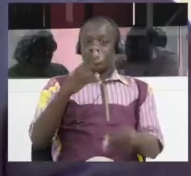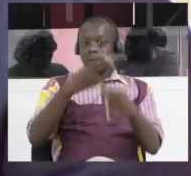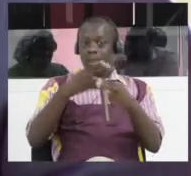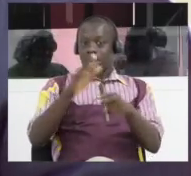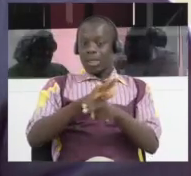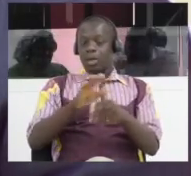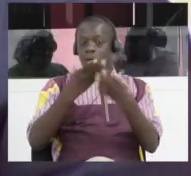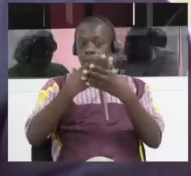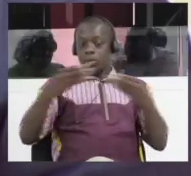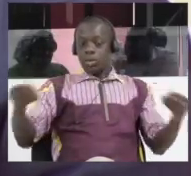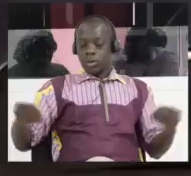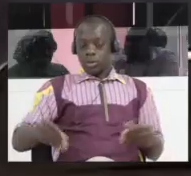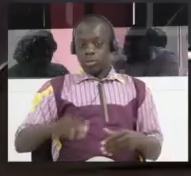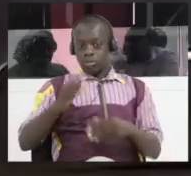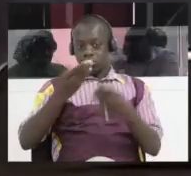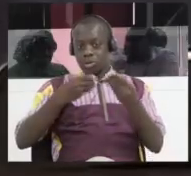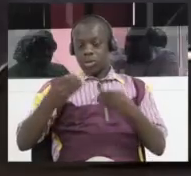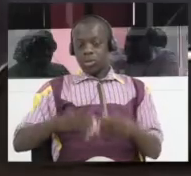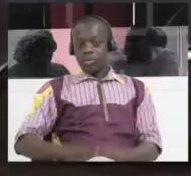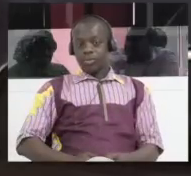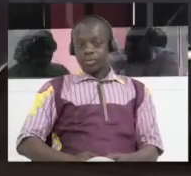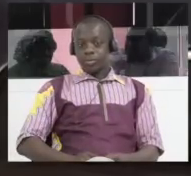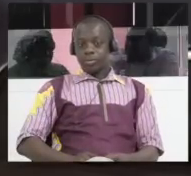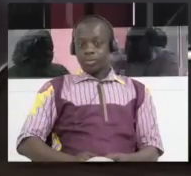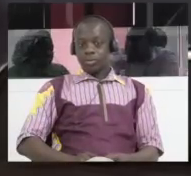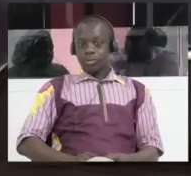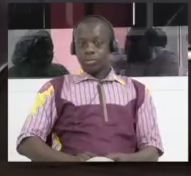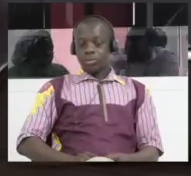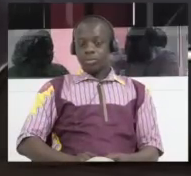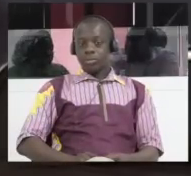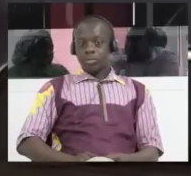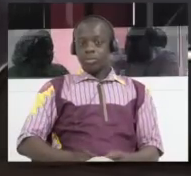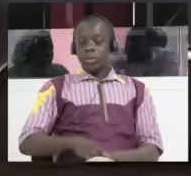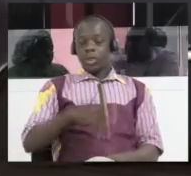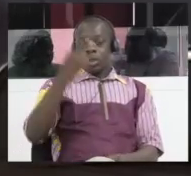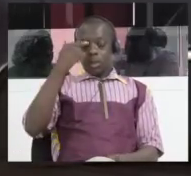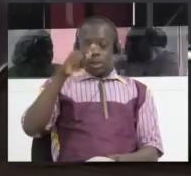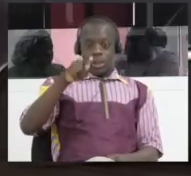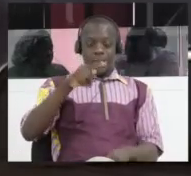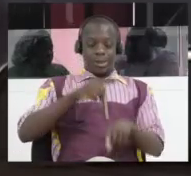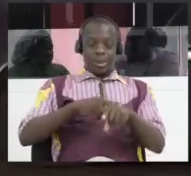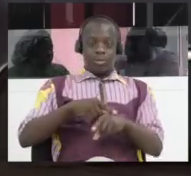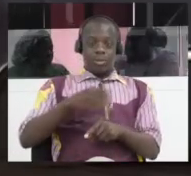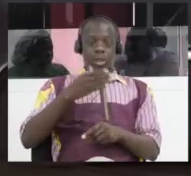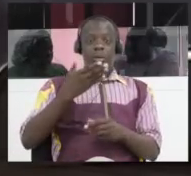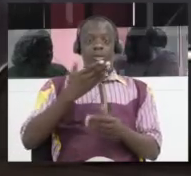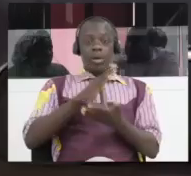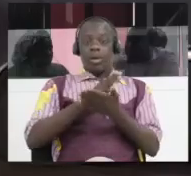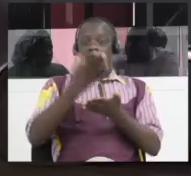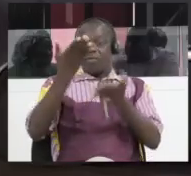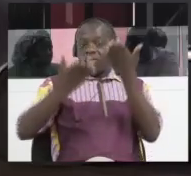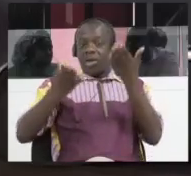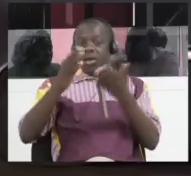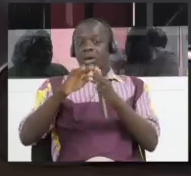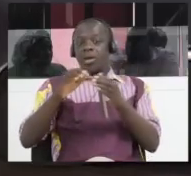take care of the situation? I think at that time, we had a fair view of the